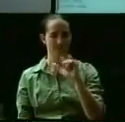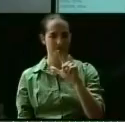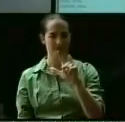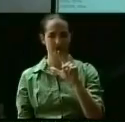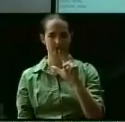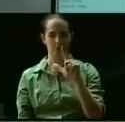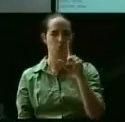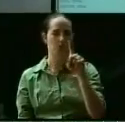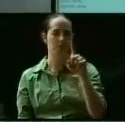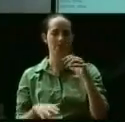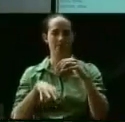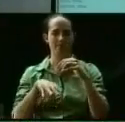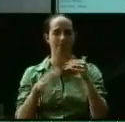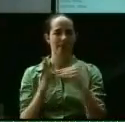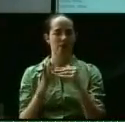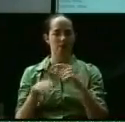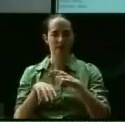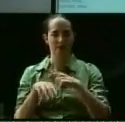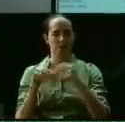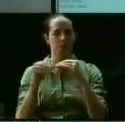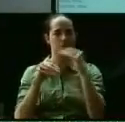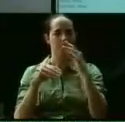1,000 times higher than the legal limit.